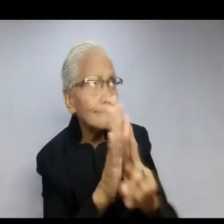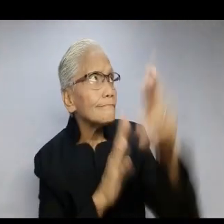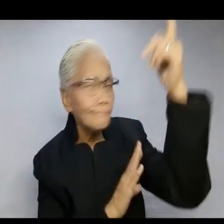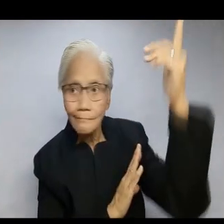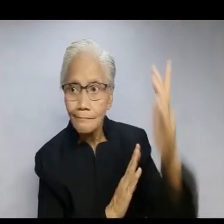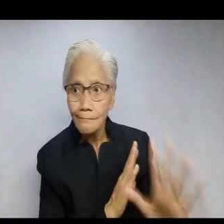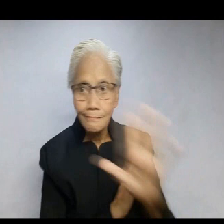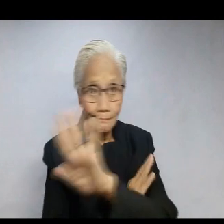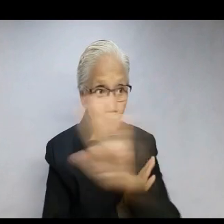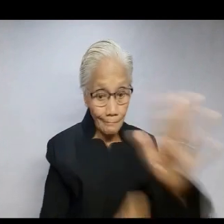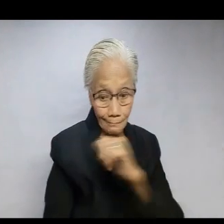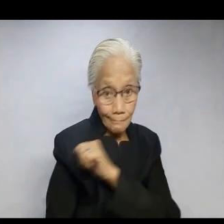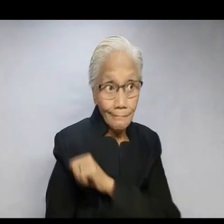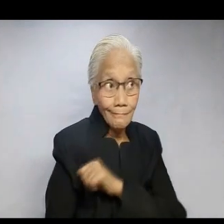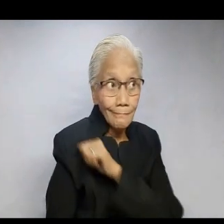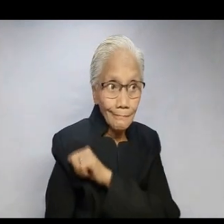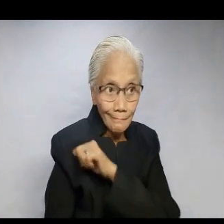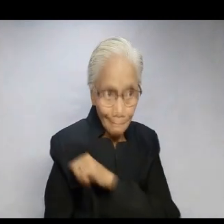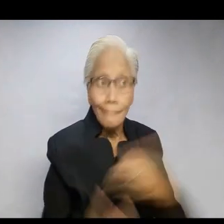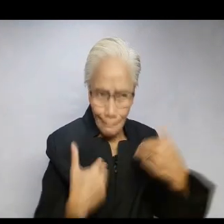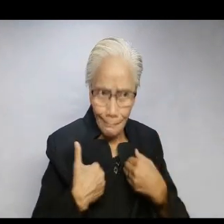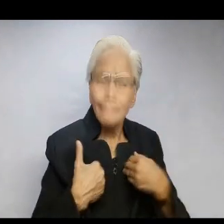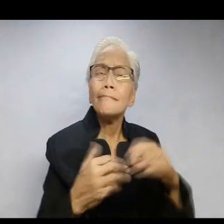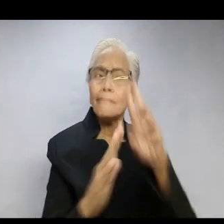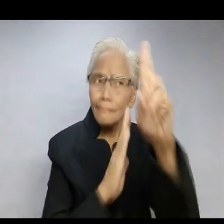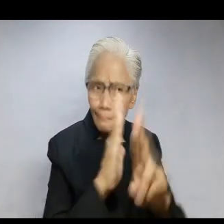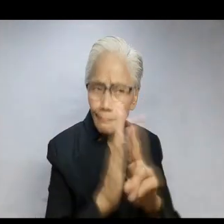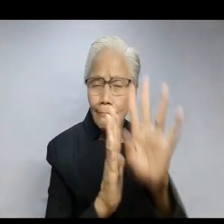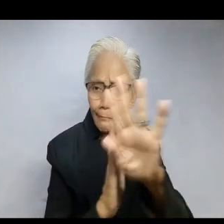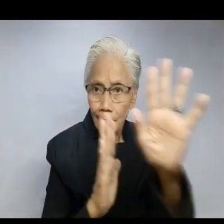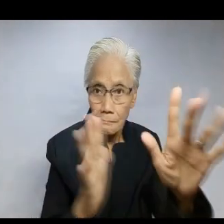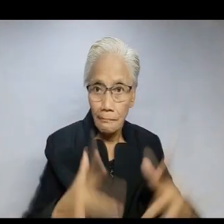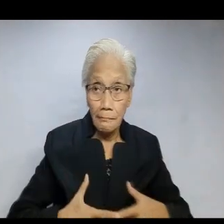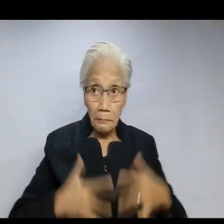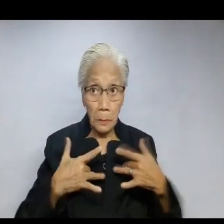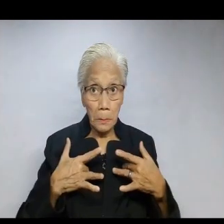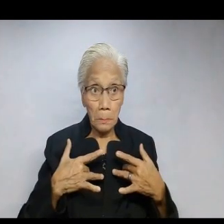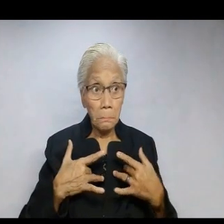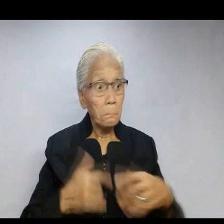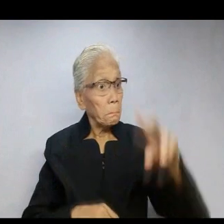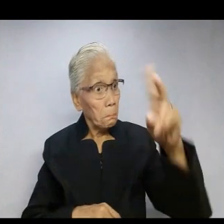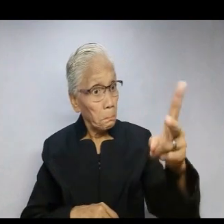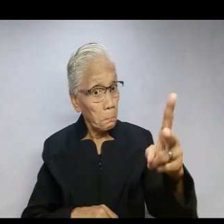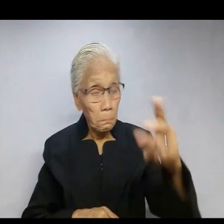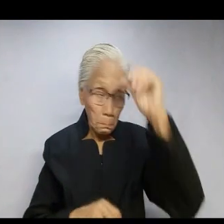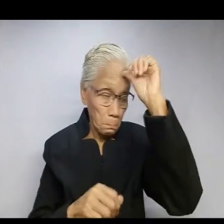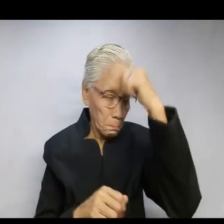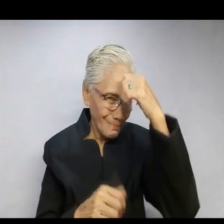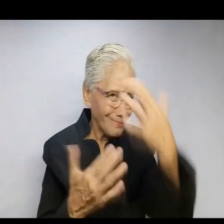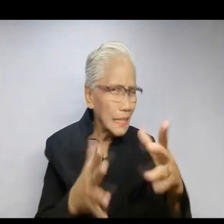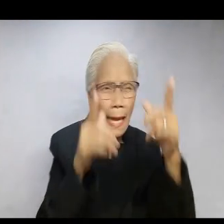roles that God and your attitude play in the big game of life. The